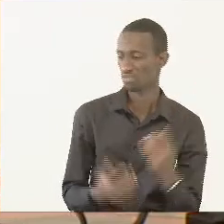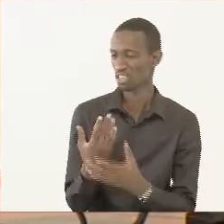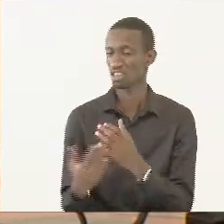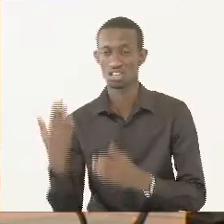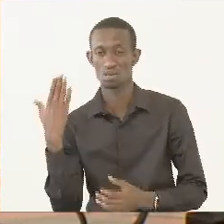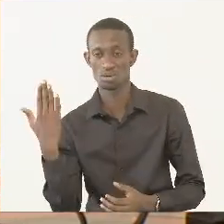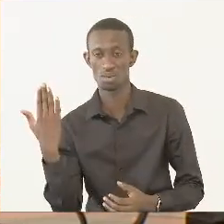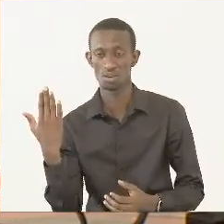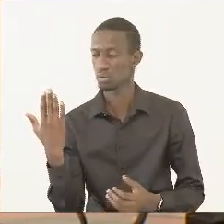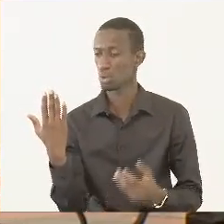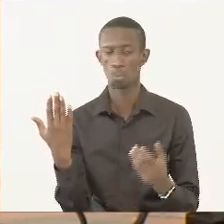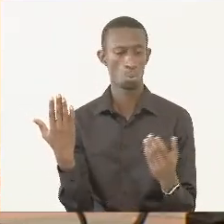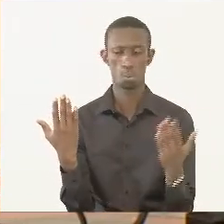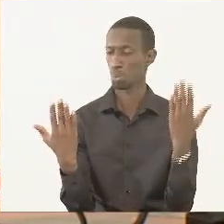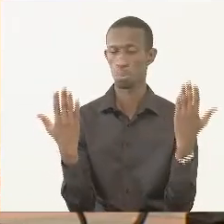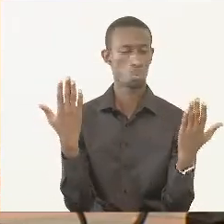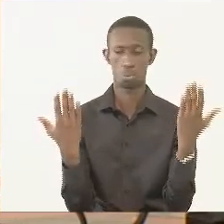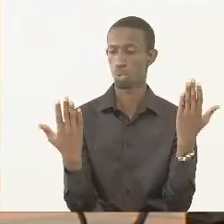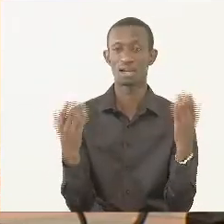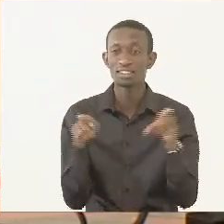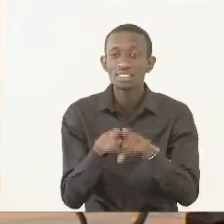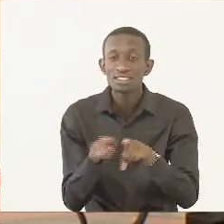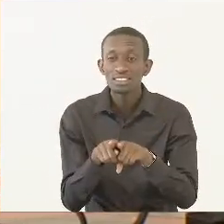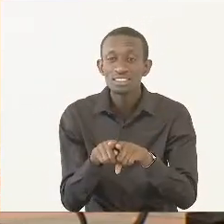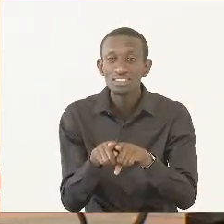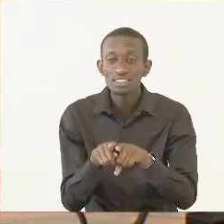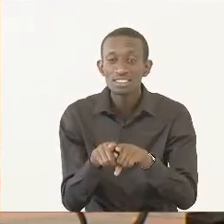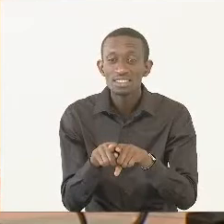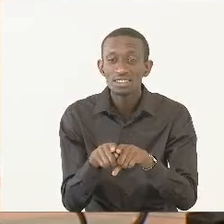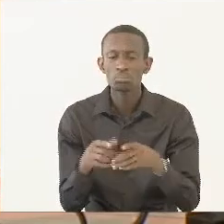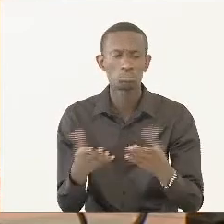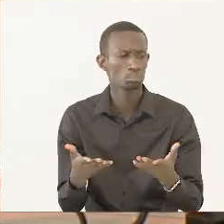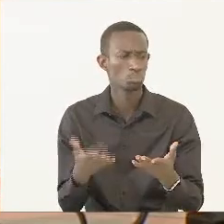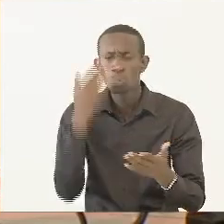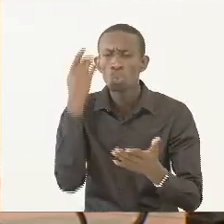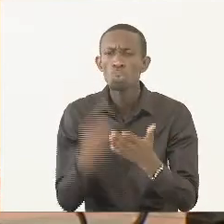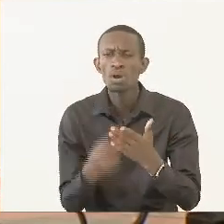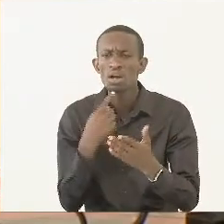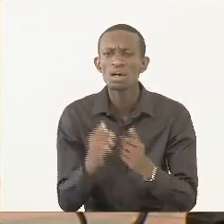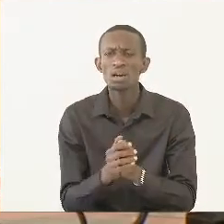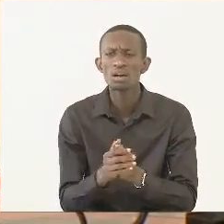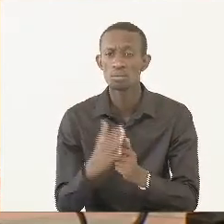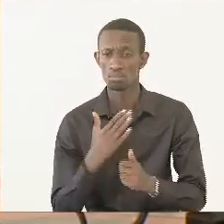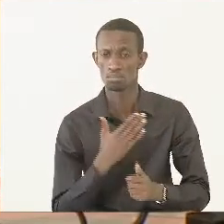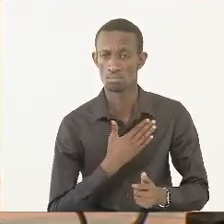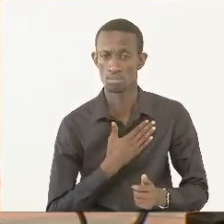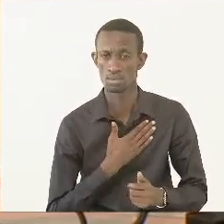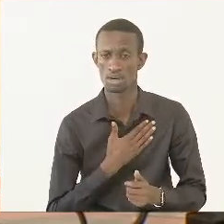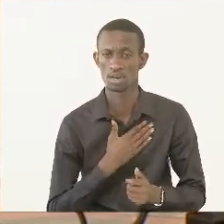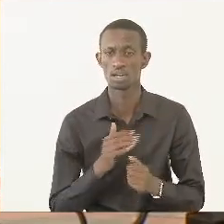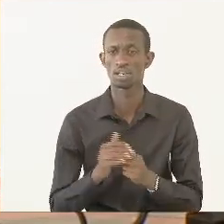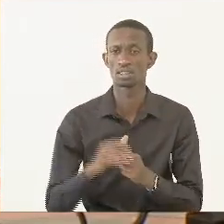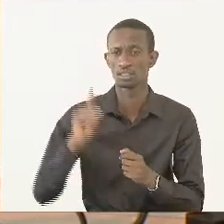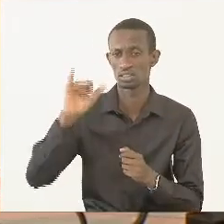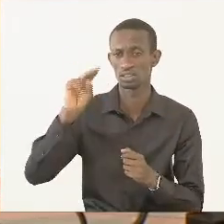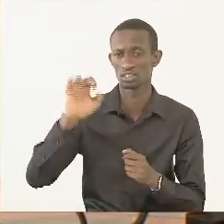is this that my digit here is actually not, I don't know how I would even put